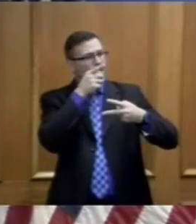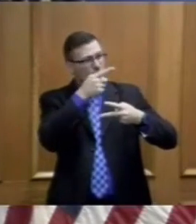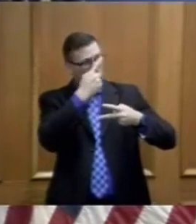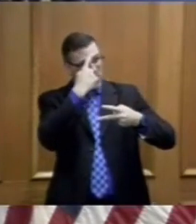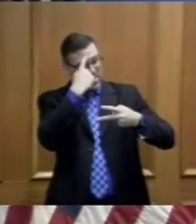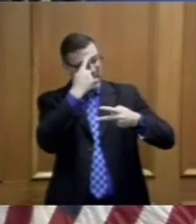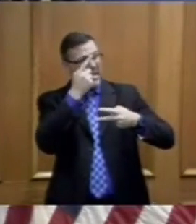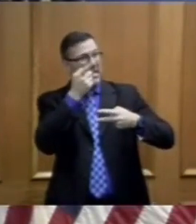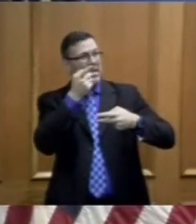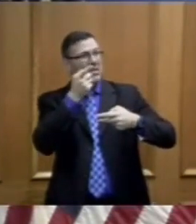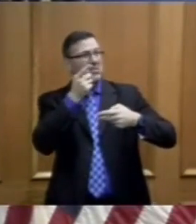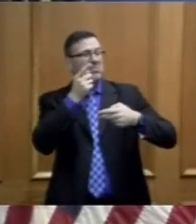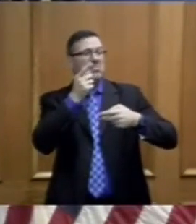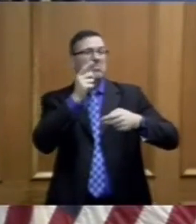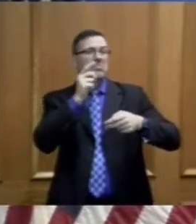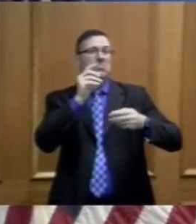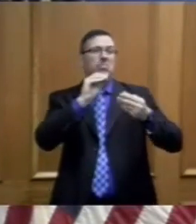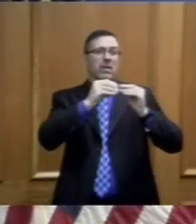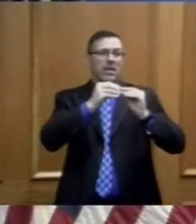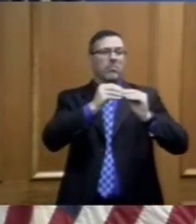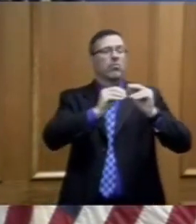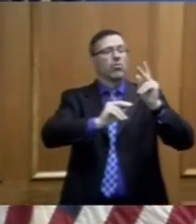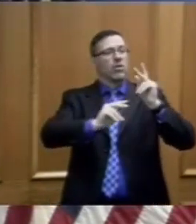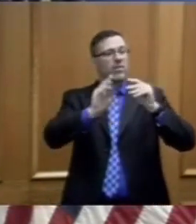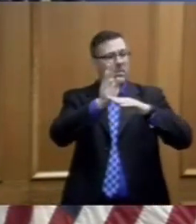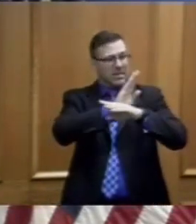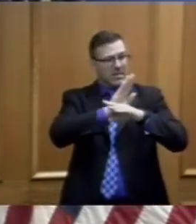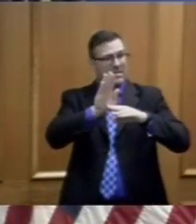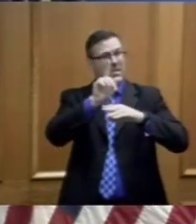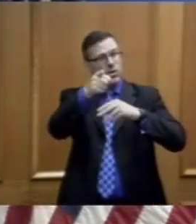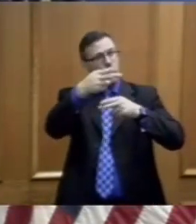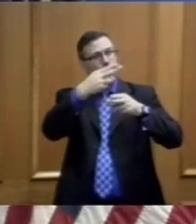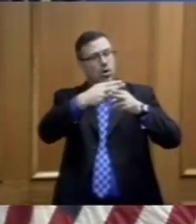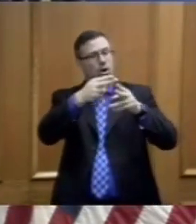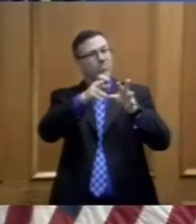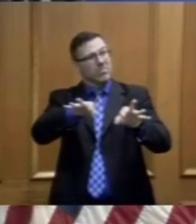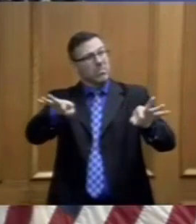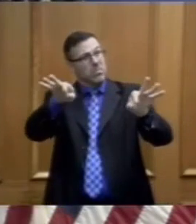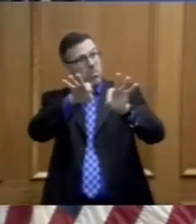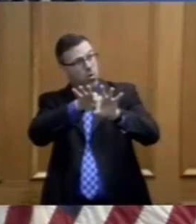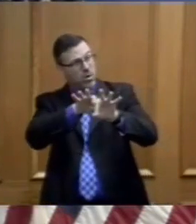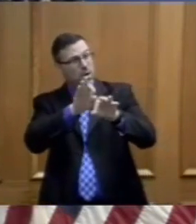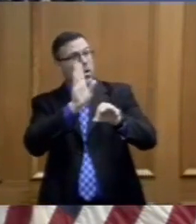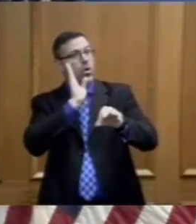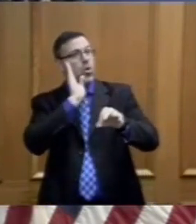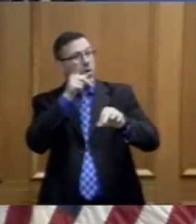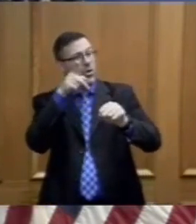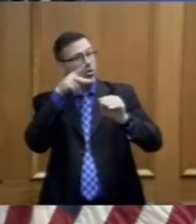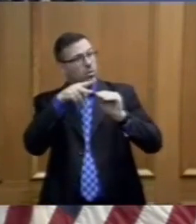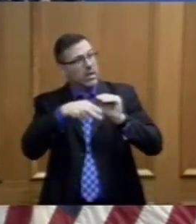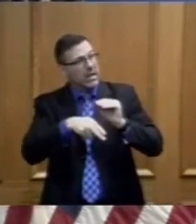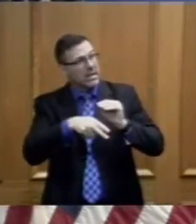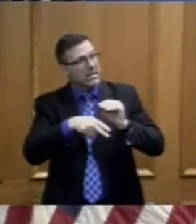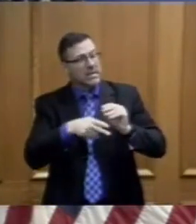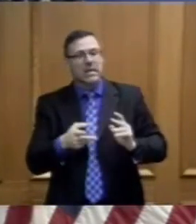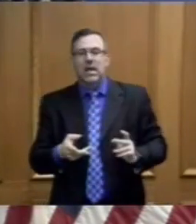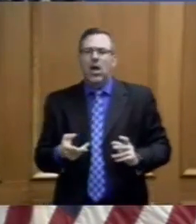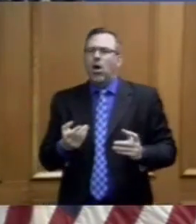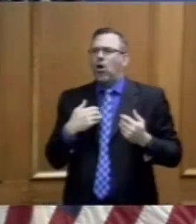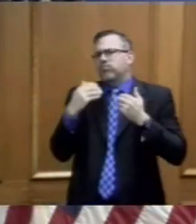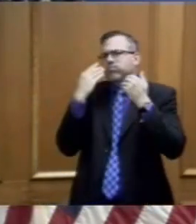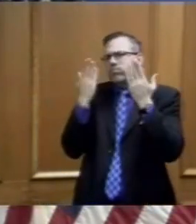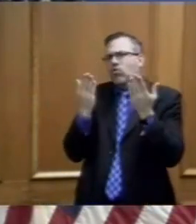businesses considered essential? We haven't looked at that. We're looking at strengthening our